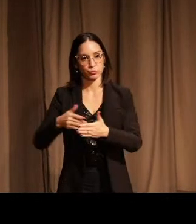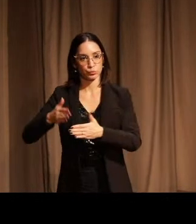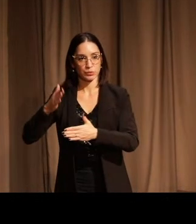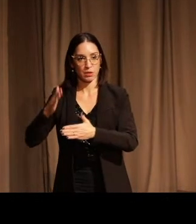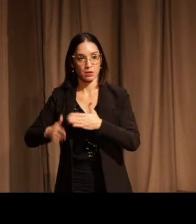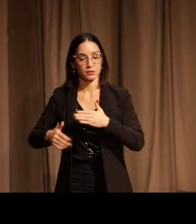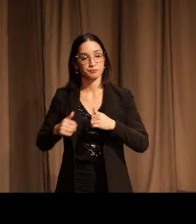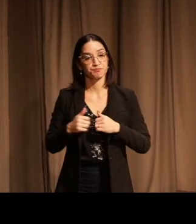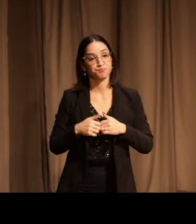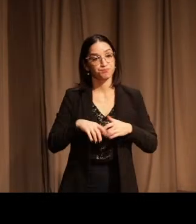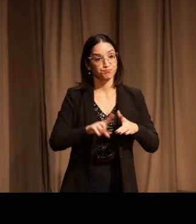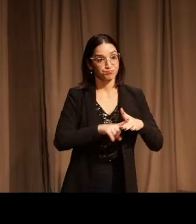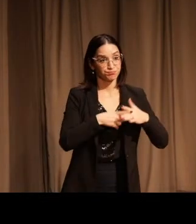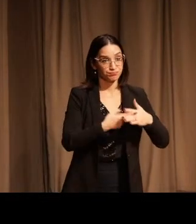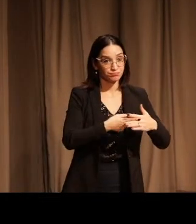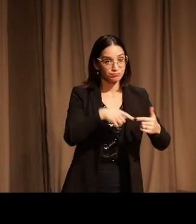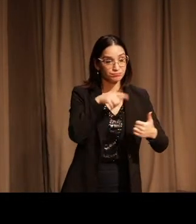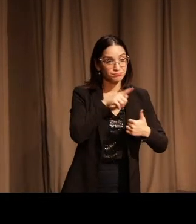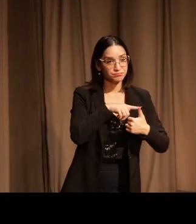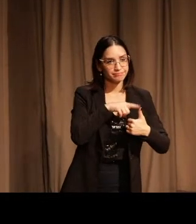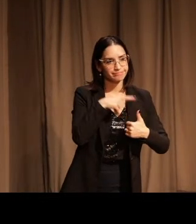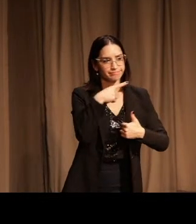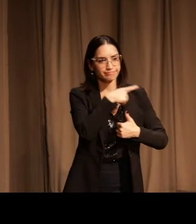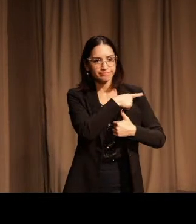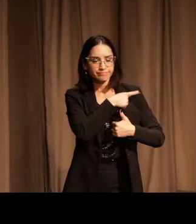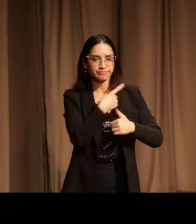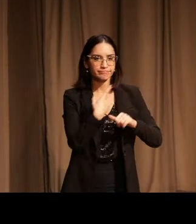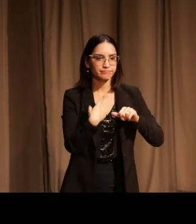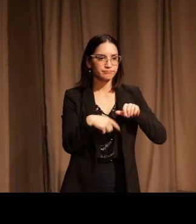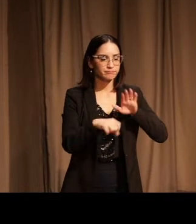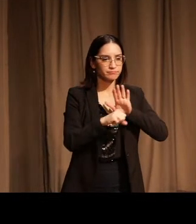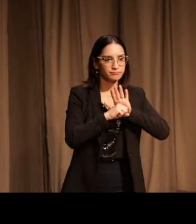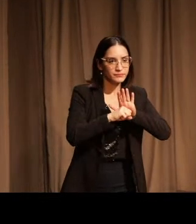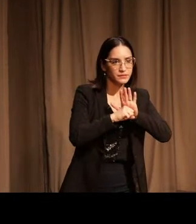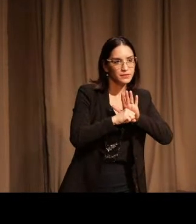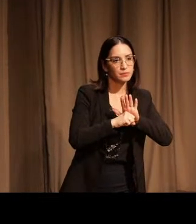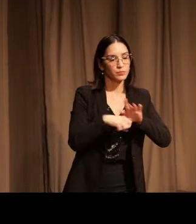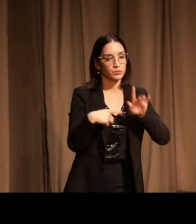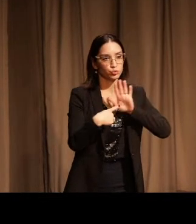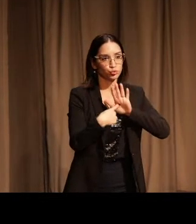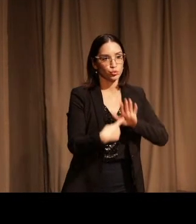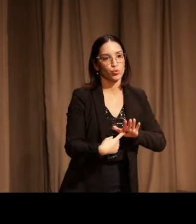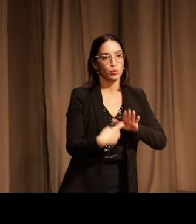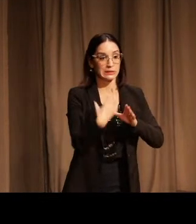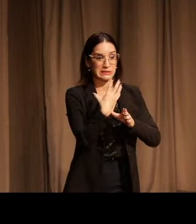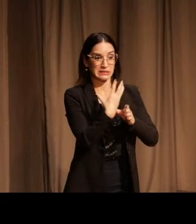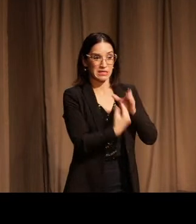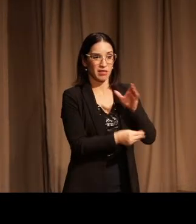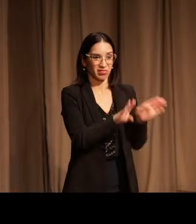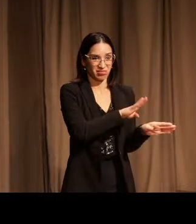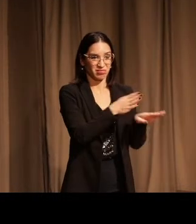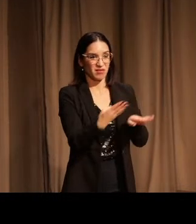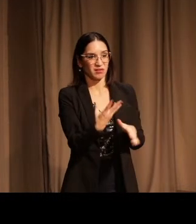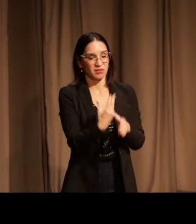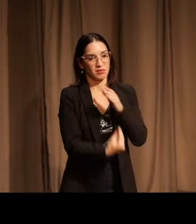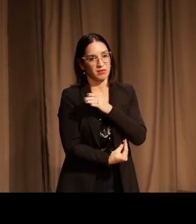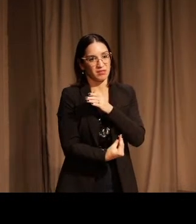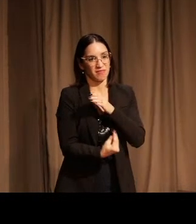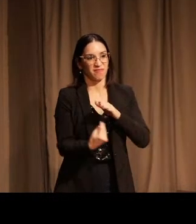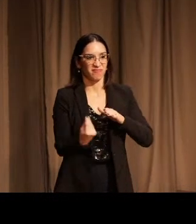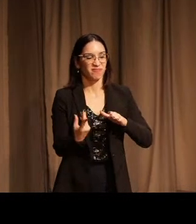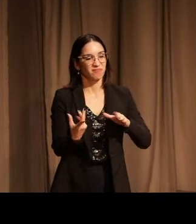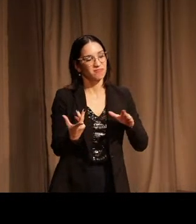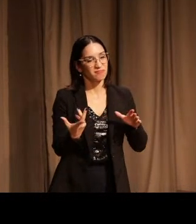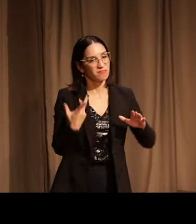beginning is this figure that represents death, but more in this violent death, a